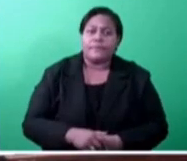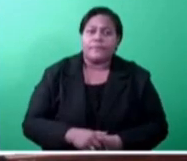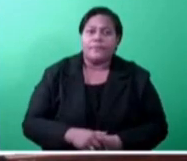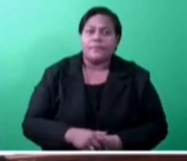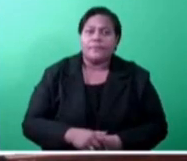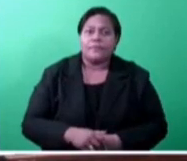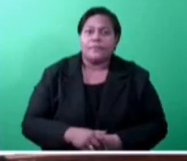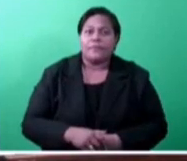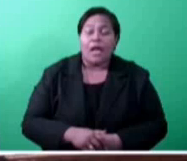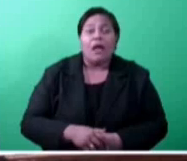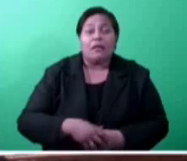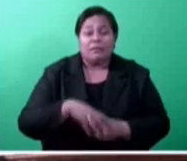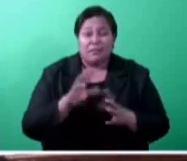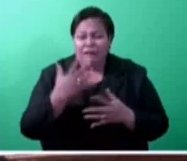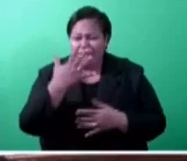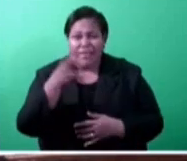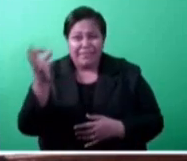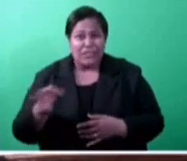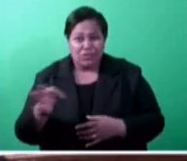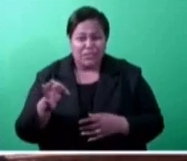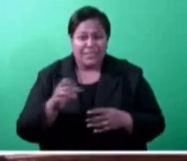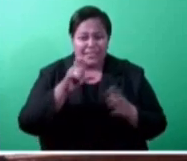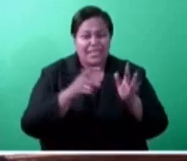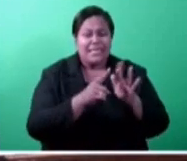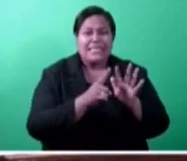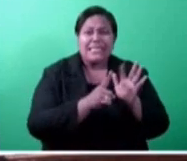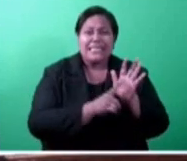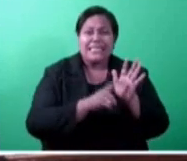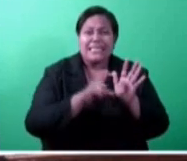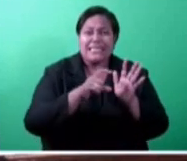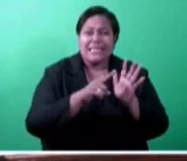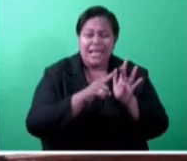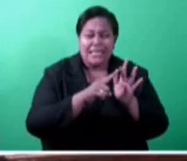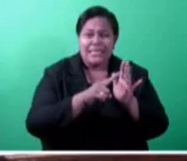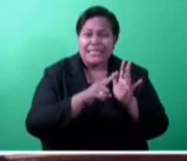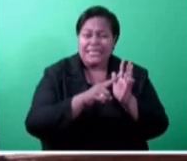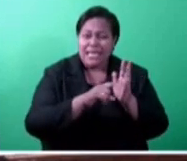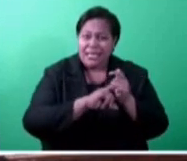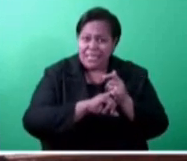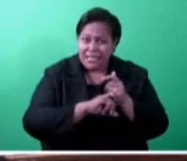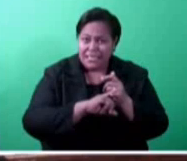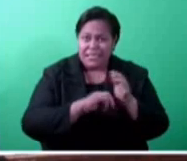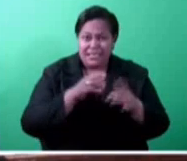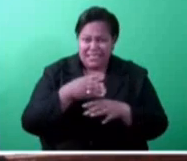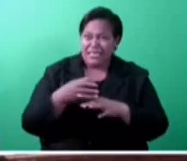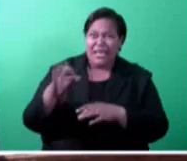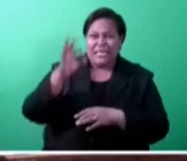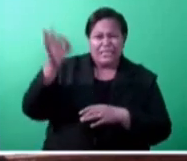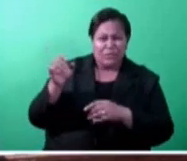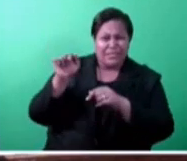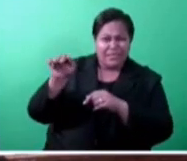0.5 degrees Celsius of warming by the end of this century. The Montreal Protocol has evolved over time and has